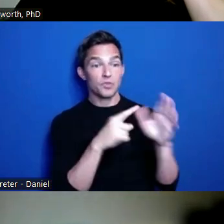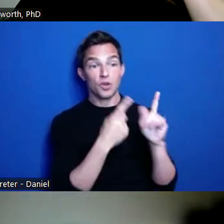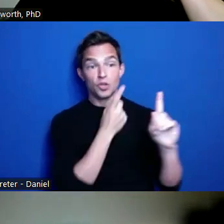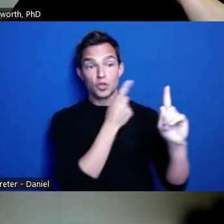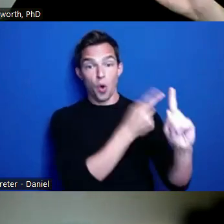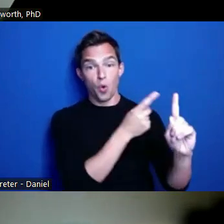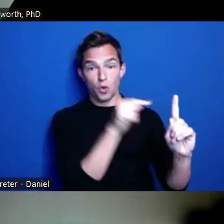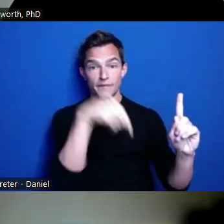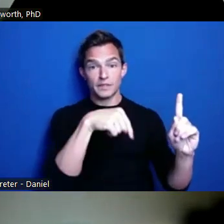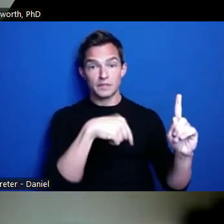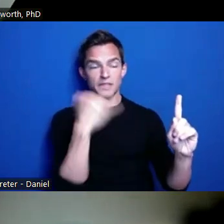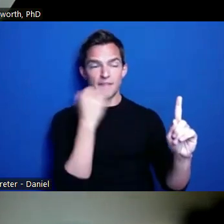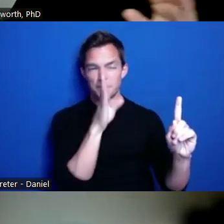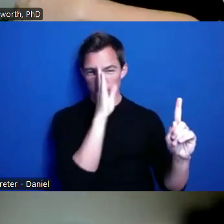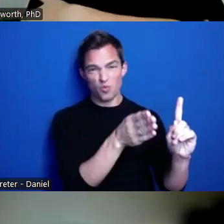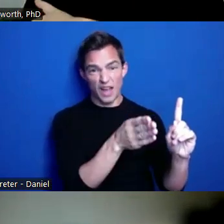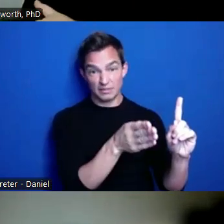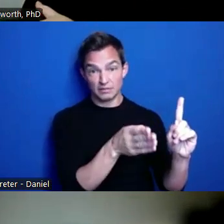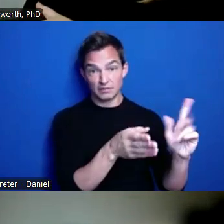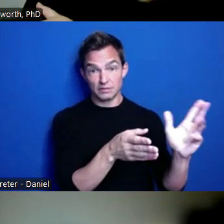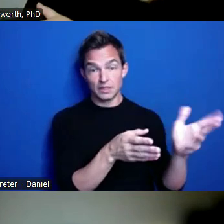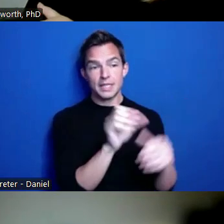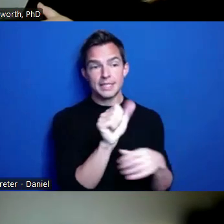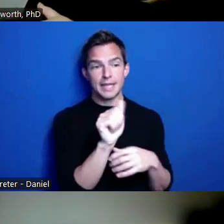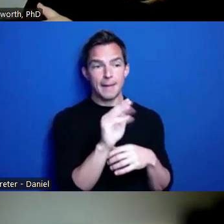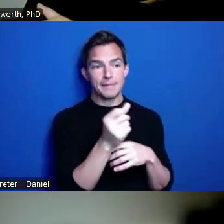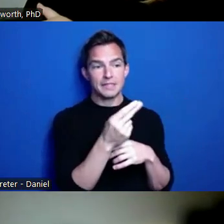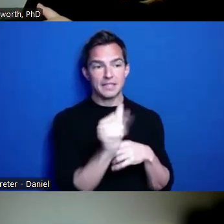I can be direct, when SAMHSA put out the model